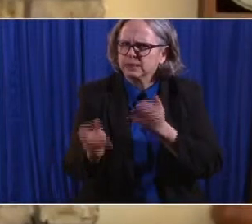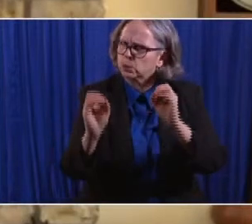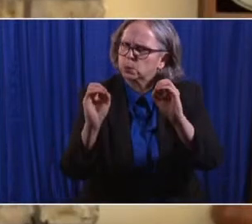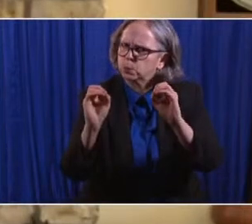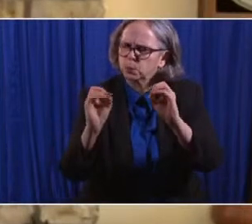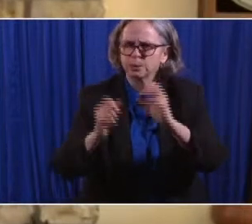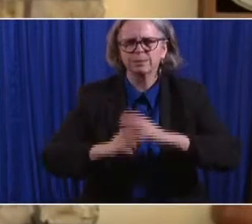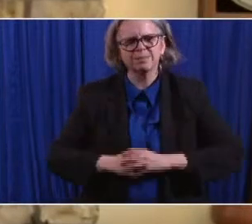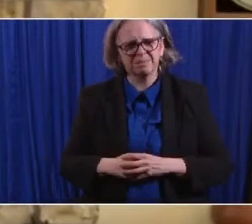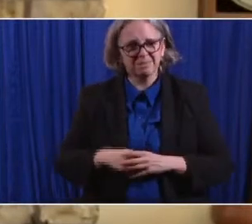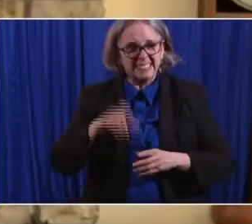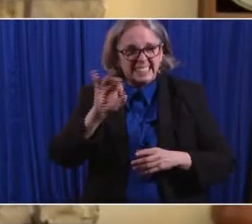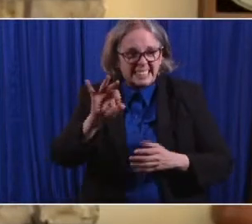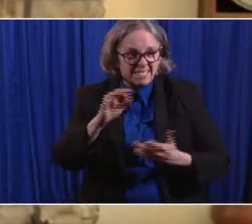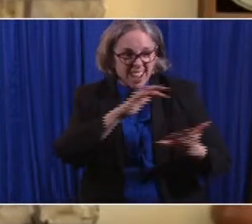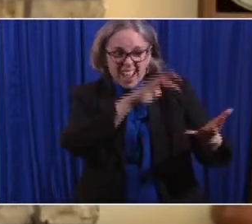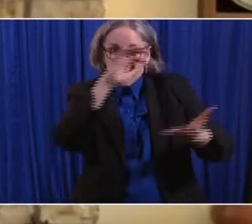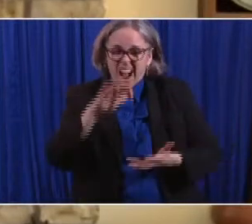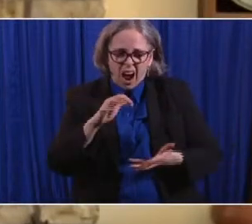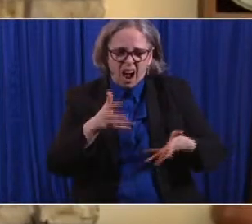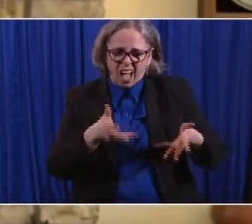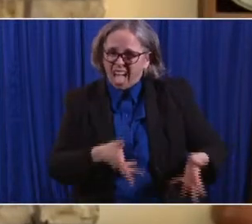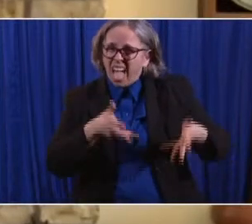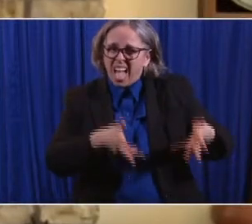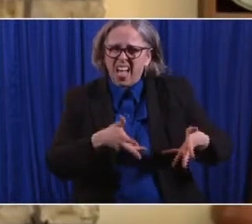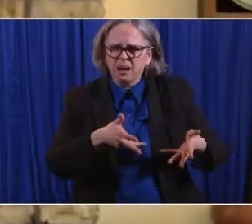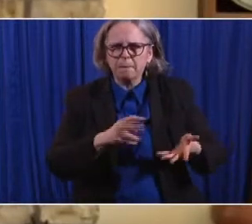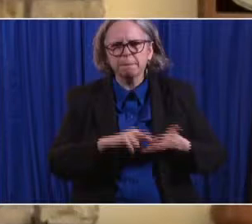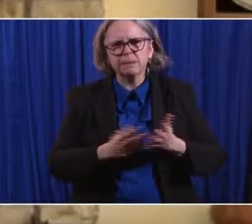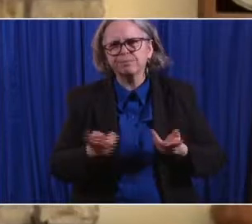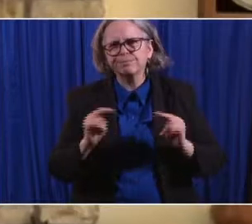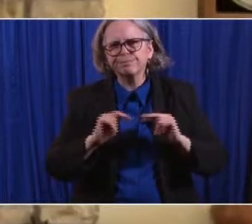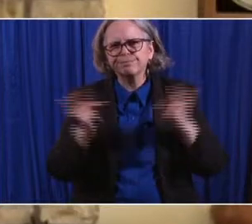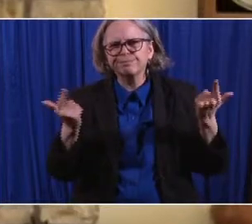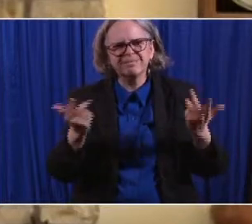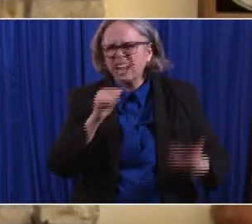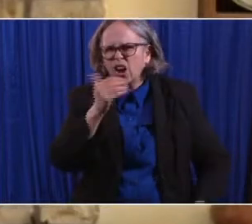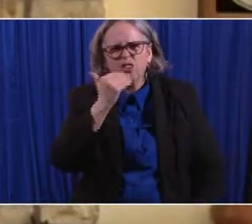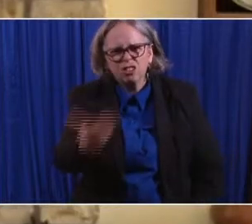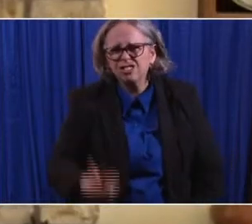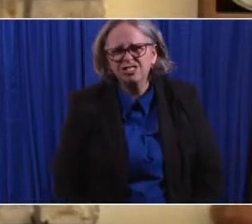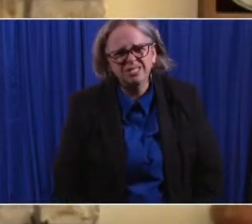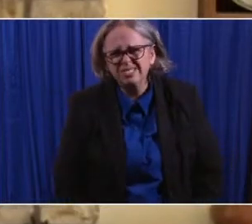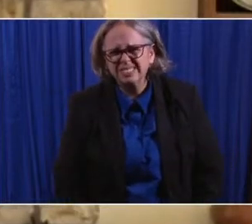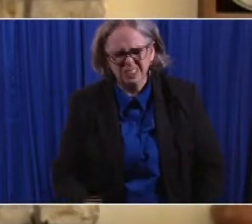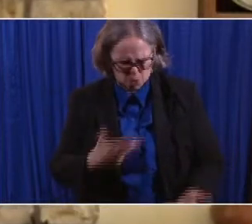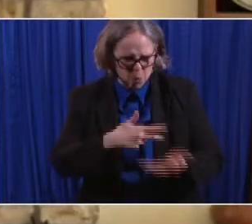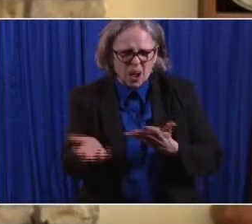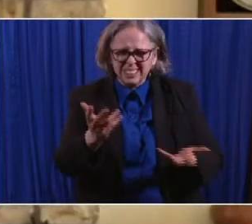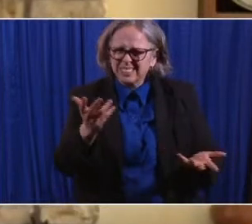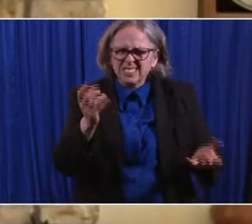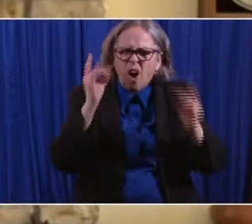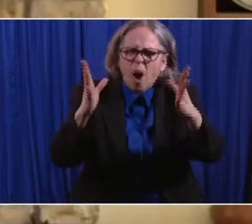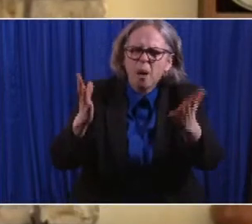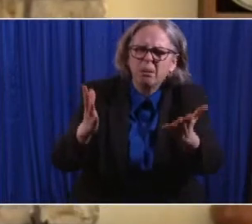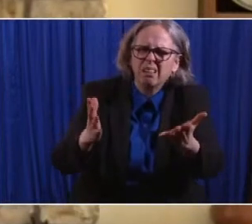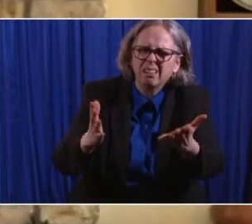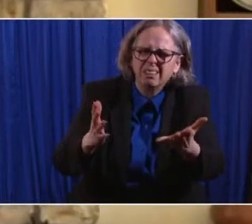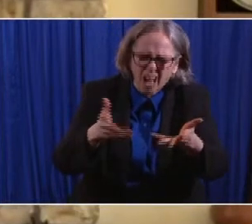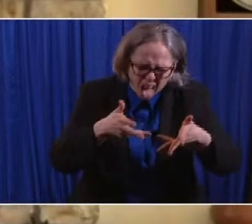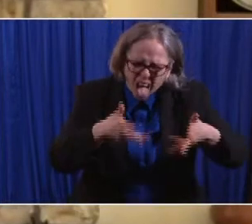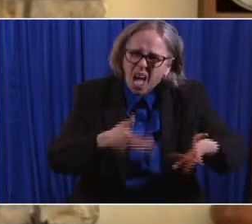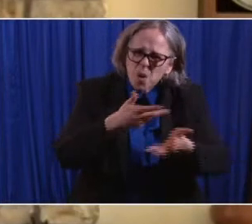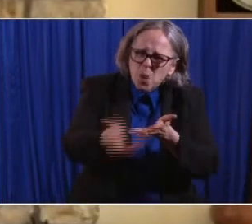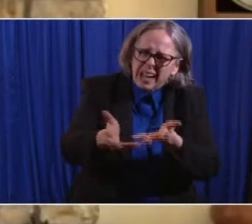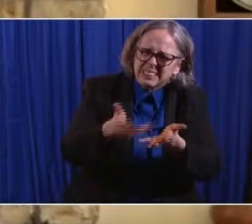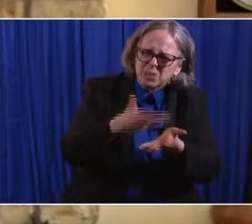sit is just not a good thing. To waste it's horrible. And to let it sit and be slow in getting